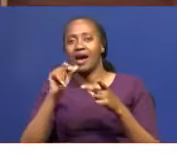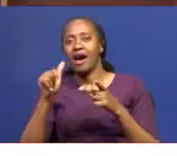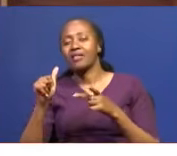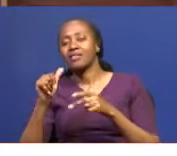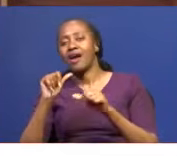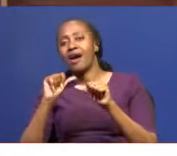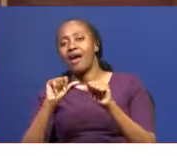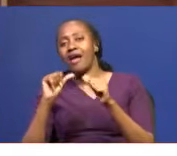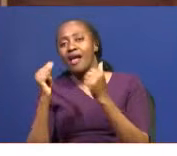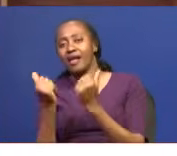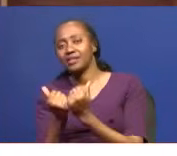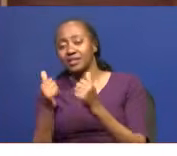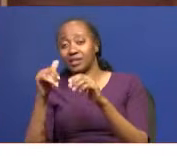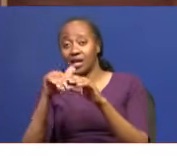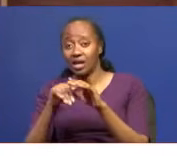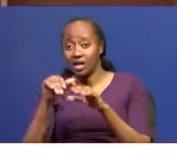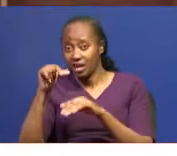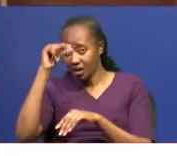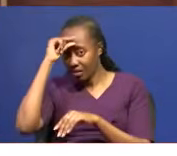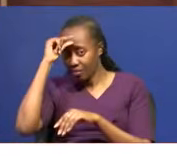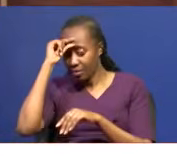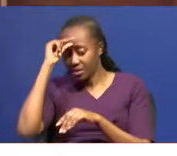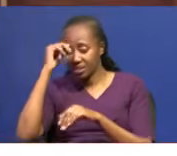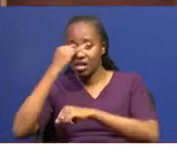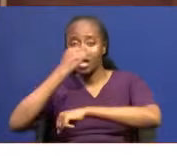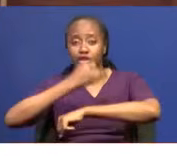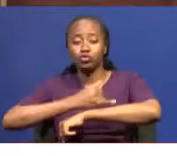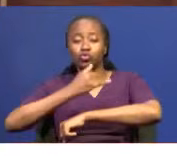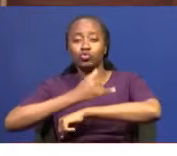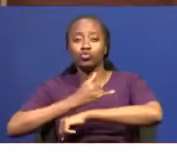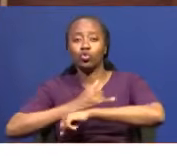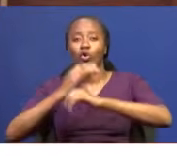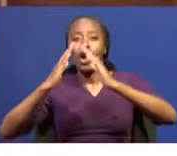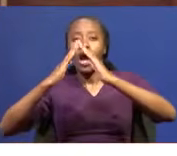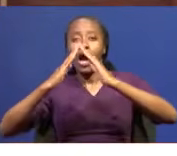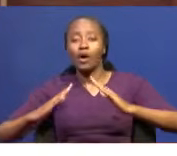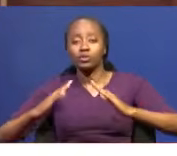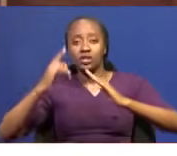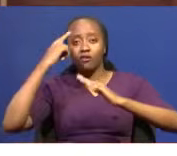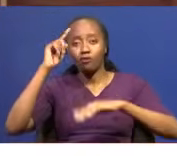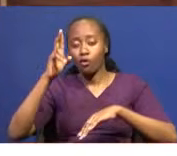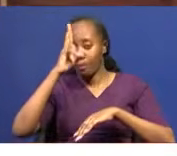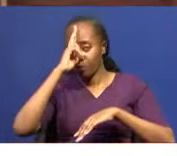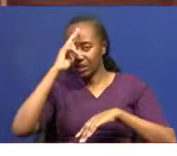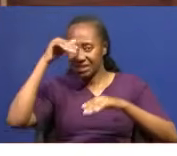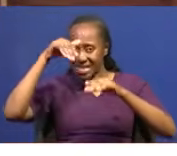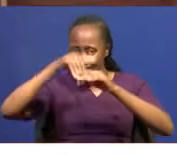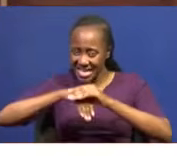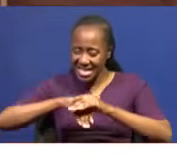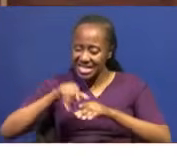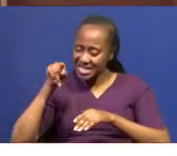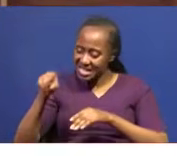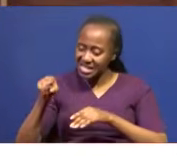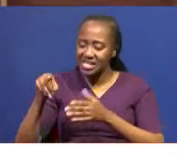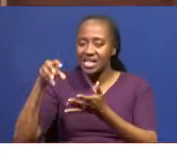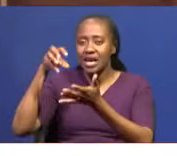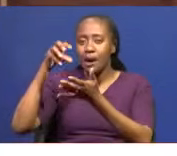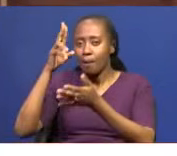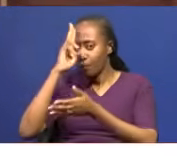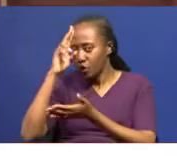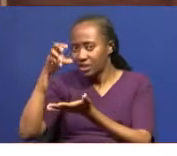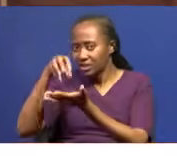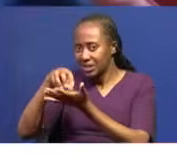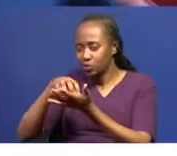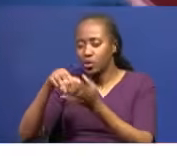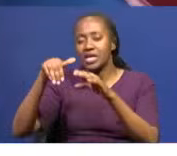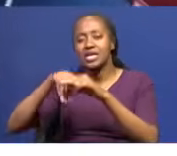will prioritize institutional housing for police officers within the police stations across the